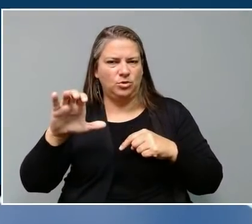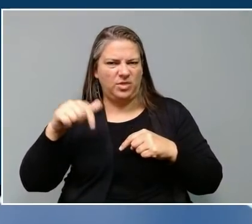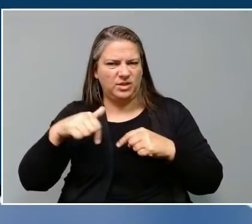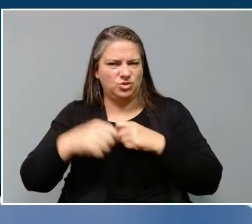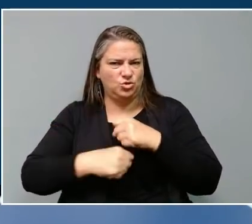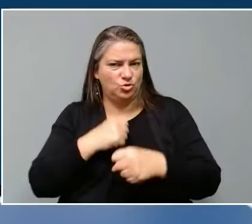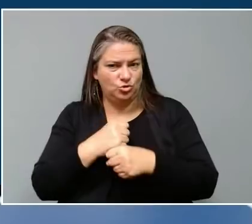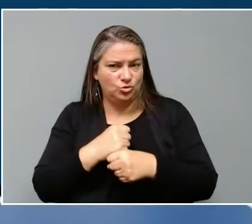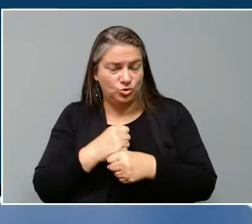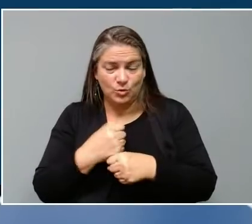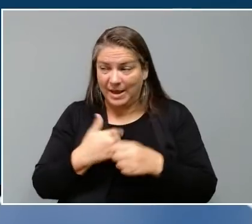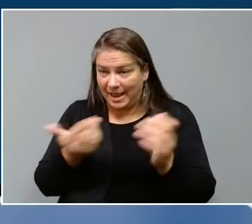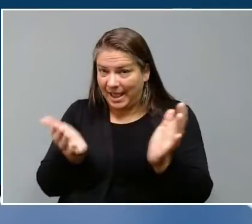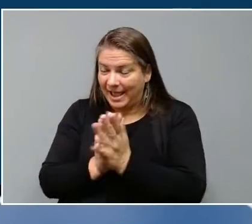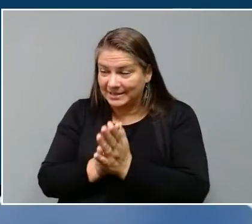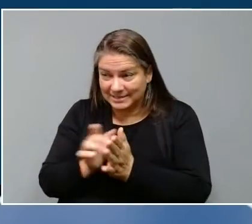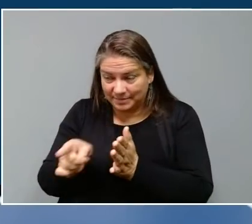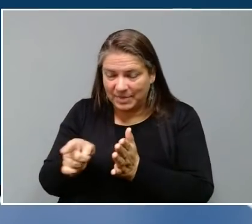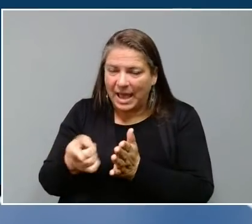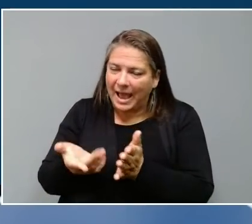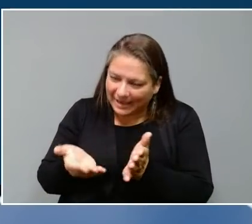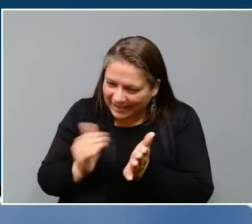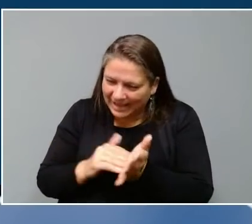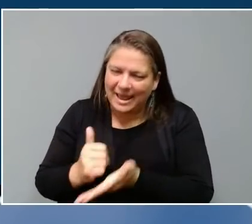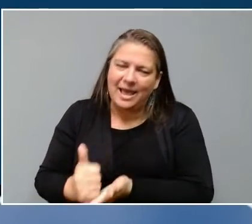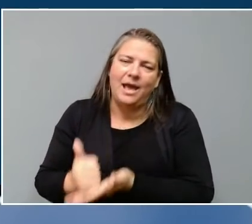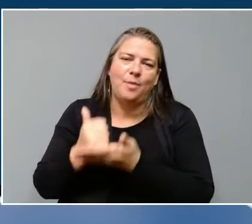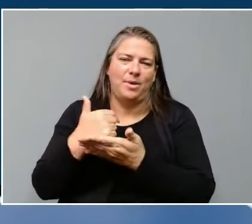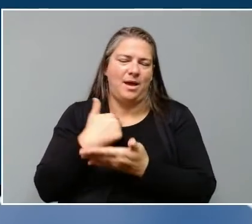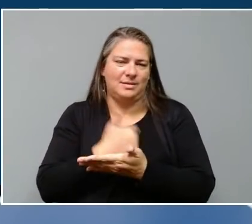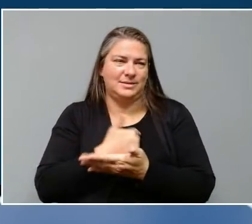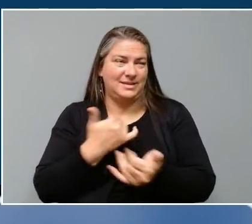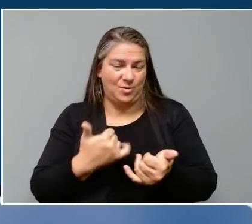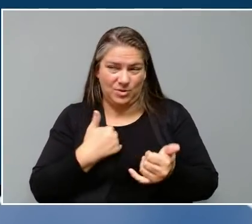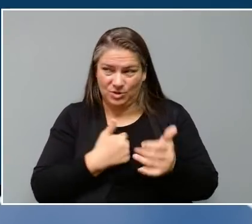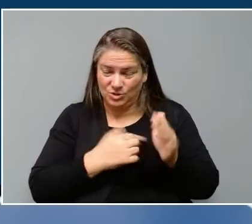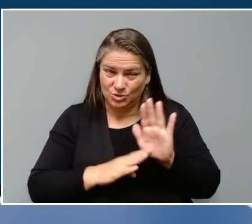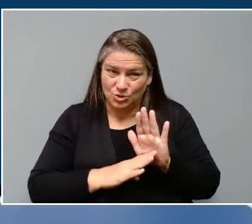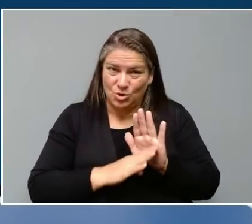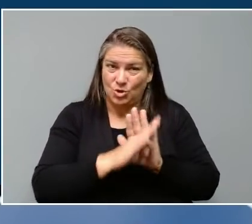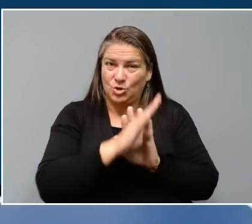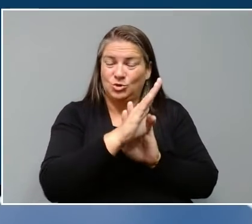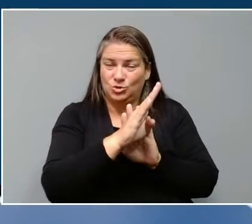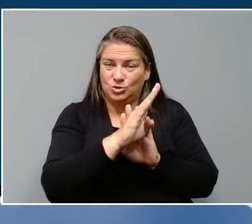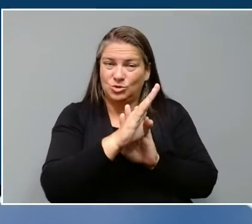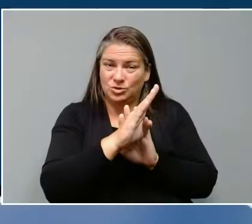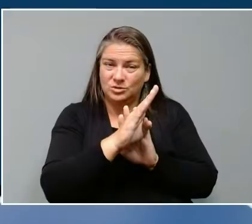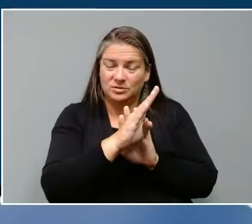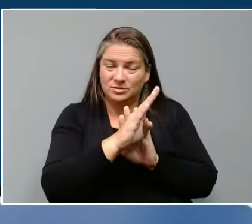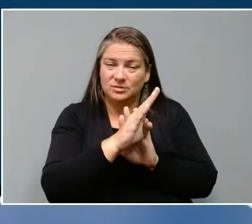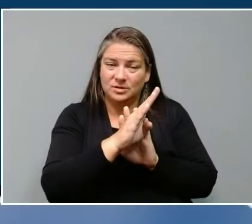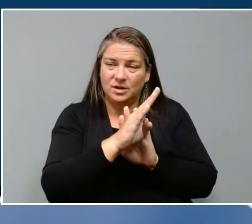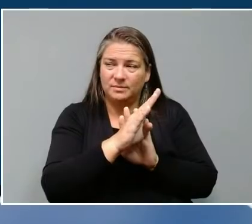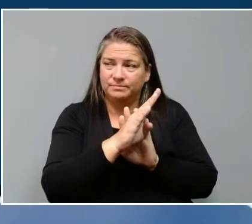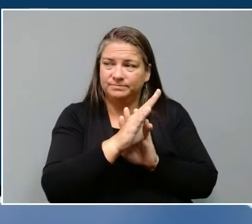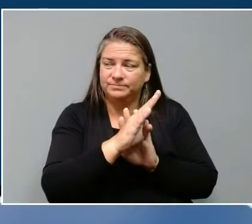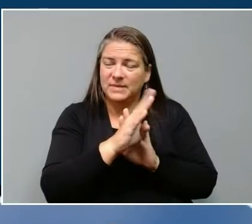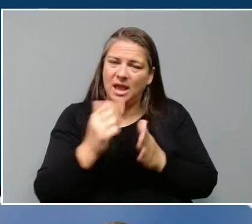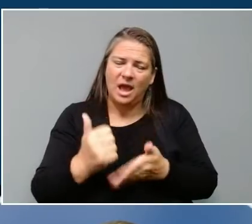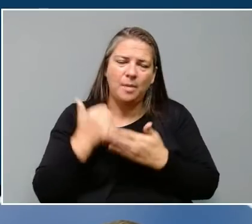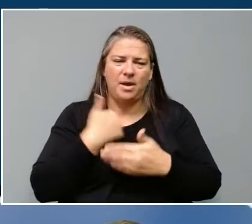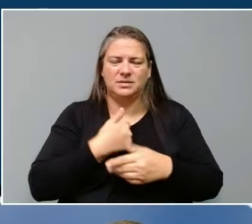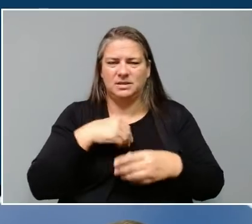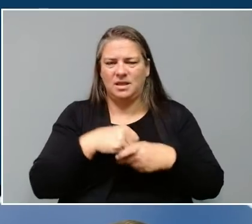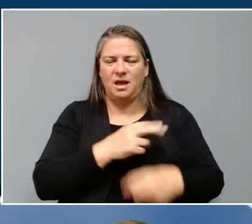up once again and to help us in this surge, especially in our hospitals. So